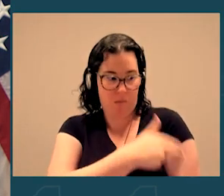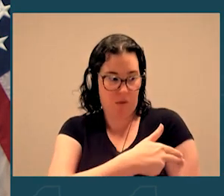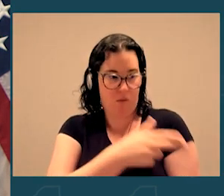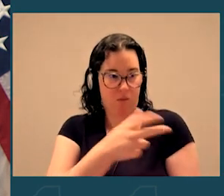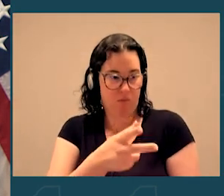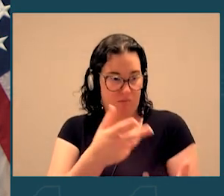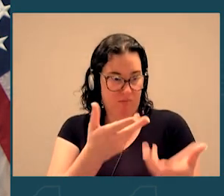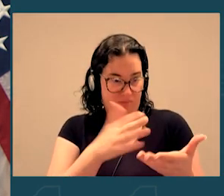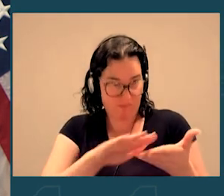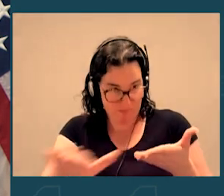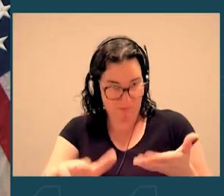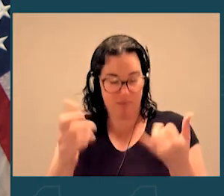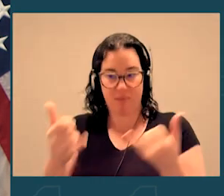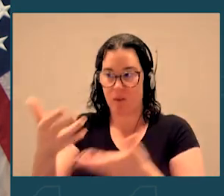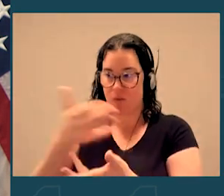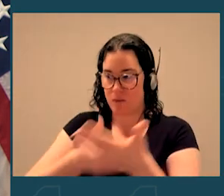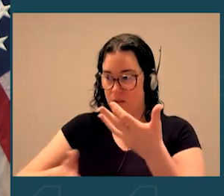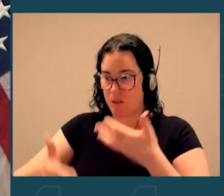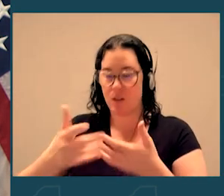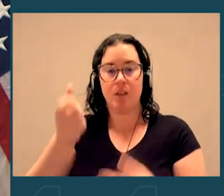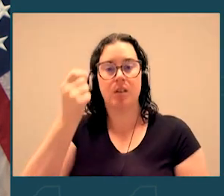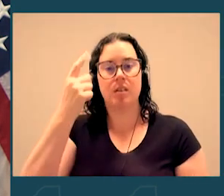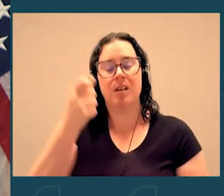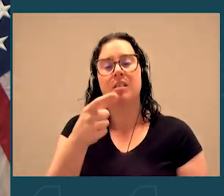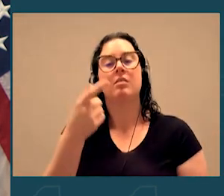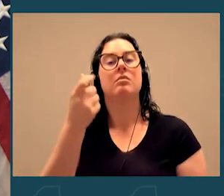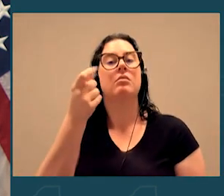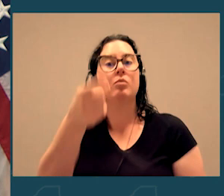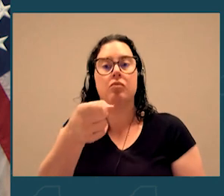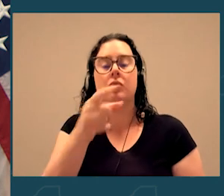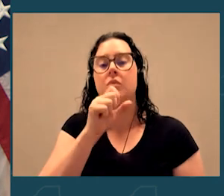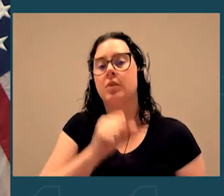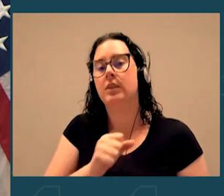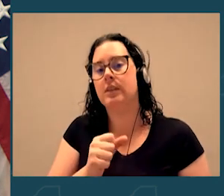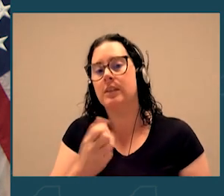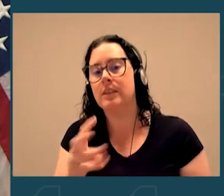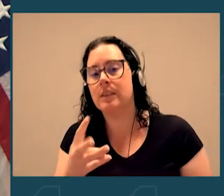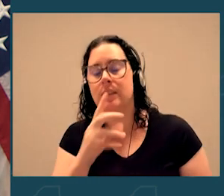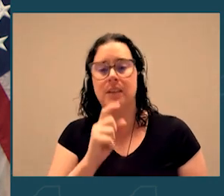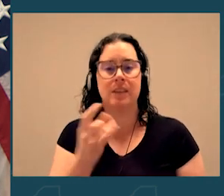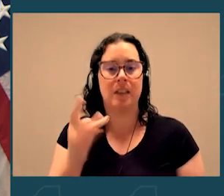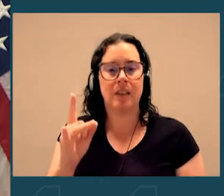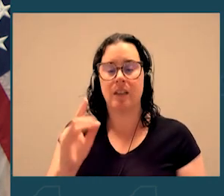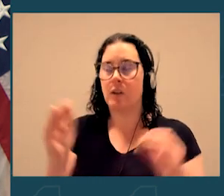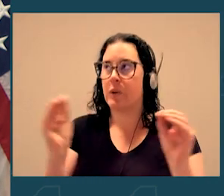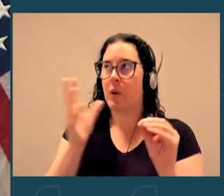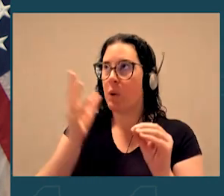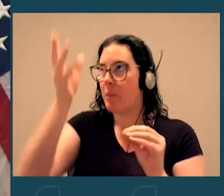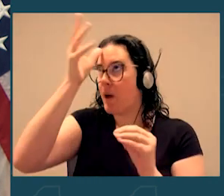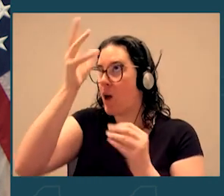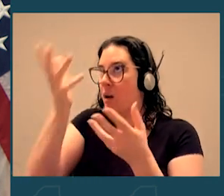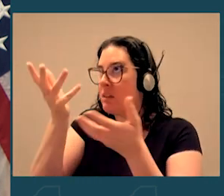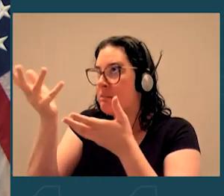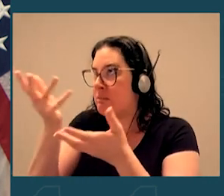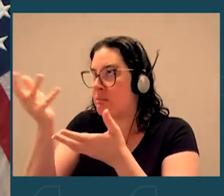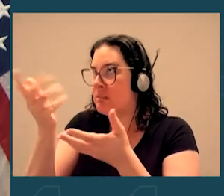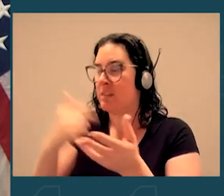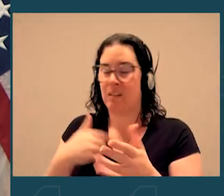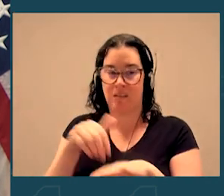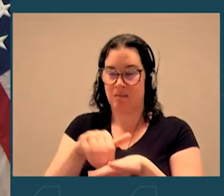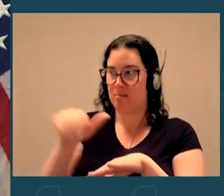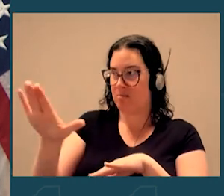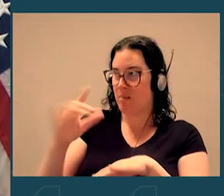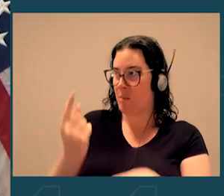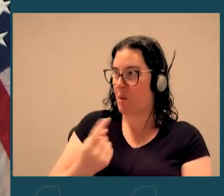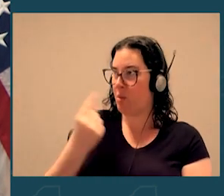after spending most of your life here, if you're 16 or 18 years old, and you're on your own, would be kind of cruel. So they found volunteer